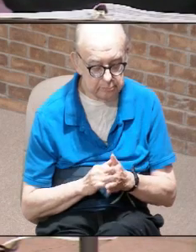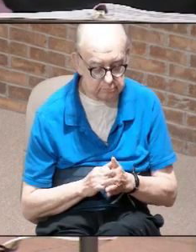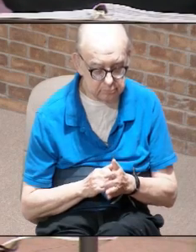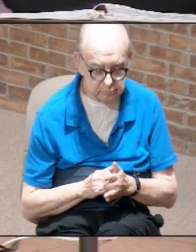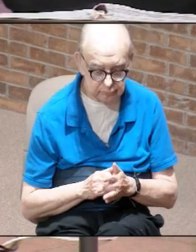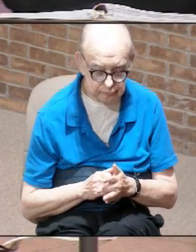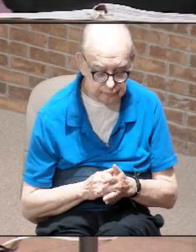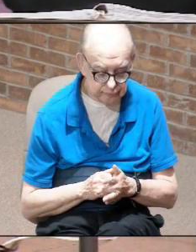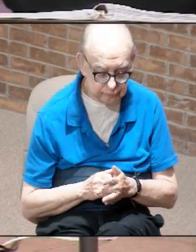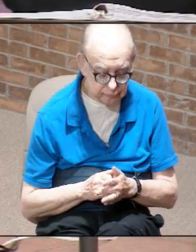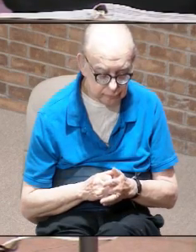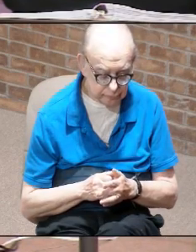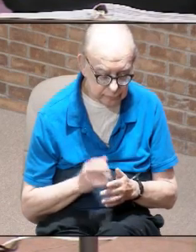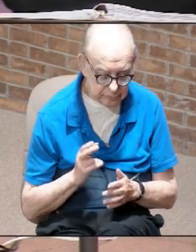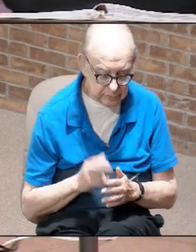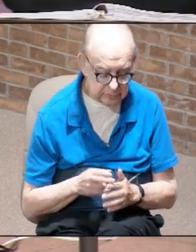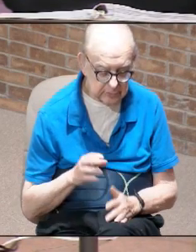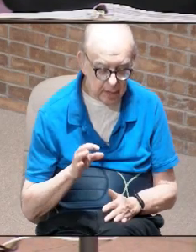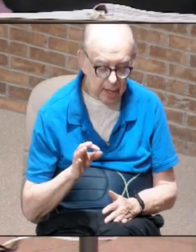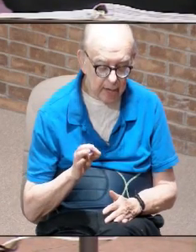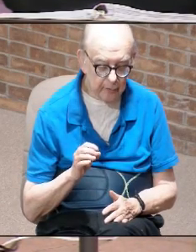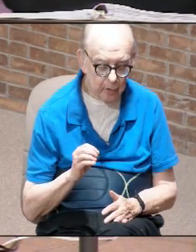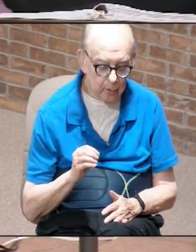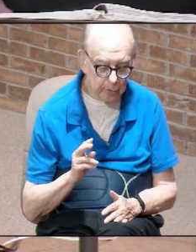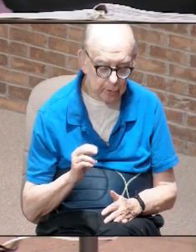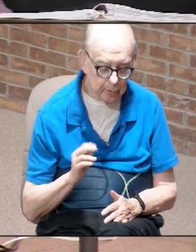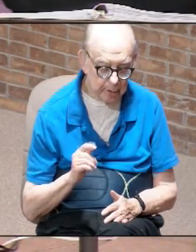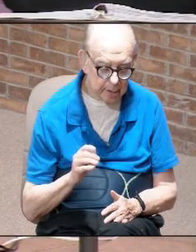that is this. It's called the Fountain of Youth principle.